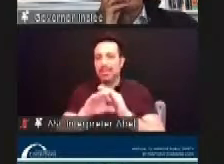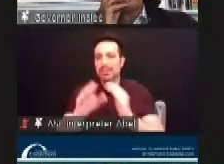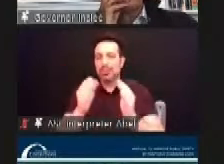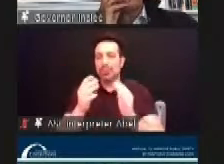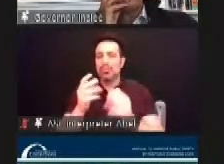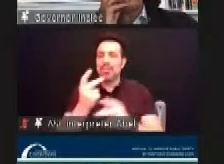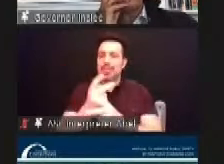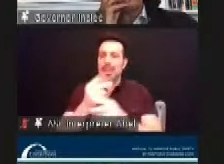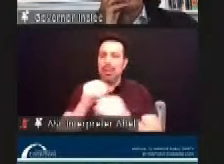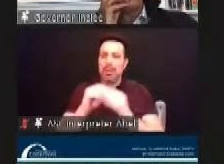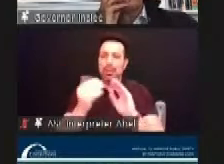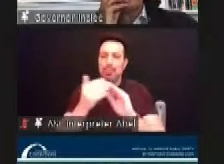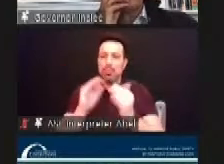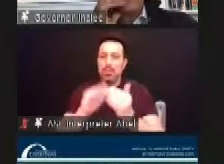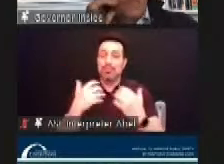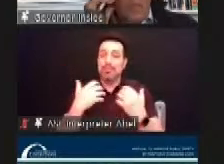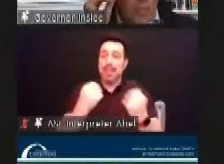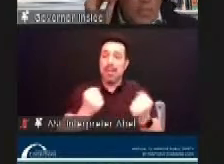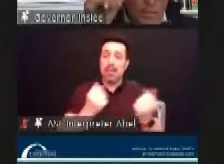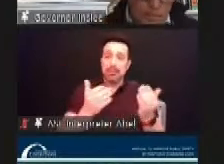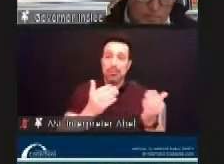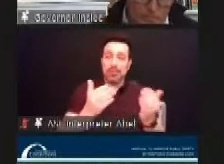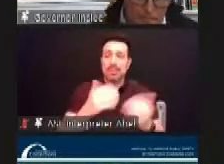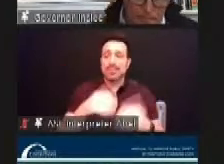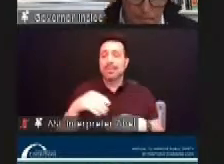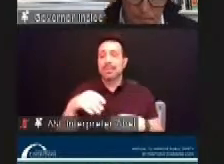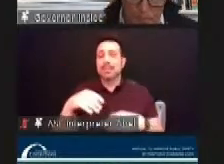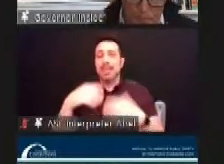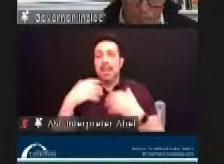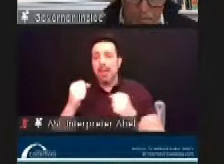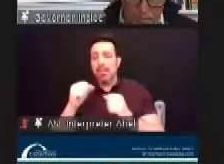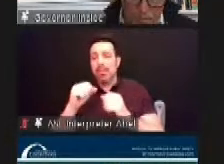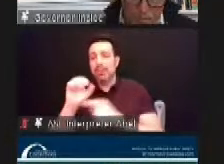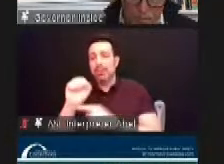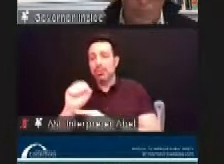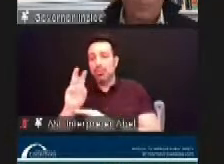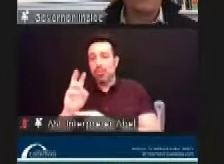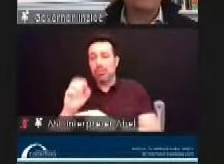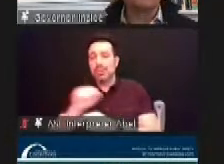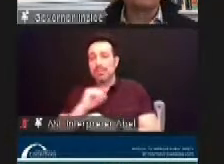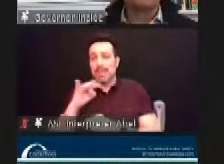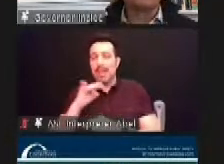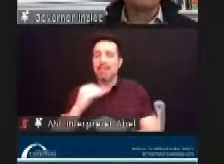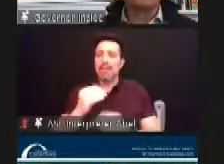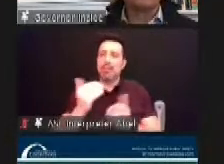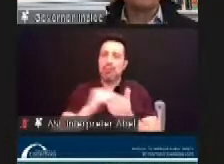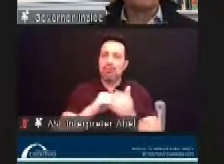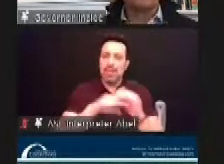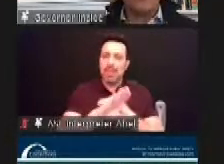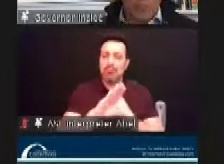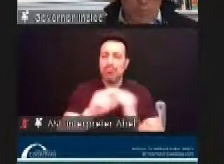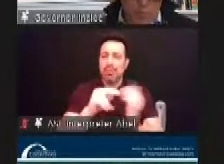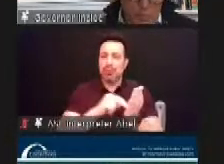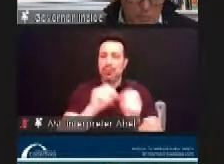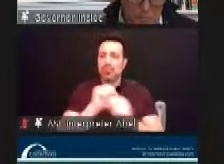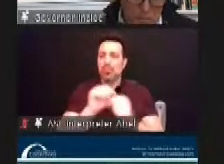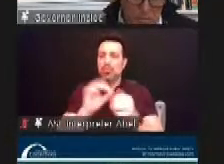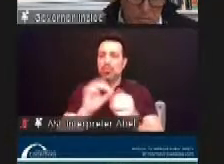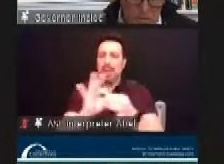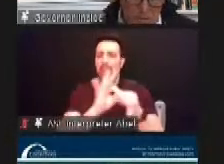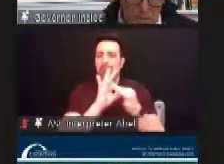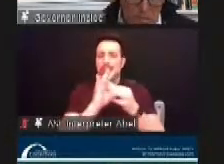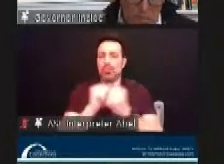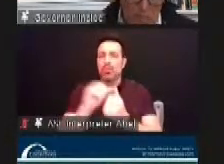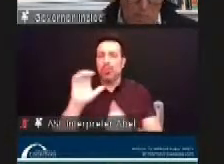community. Health Services has social work staff and reentry nurses that work in collaboration with case